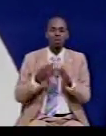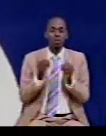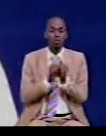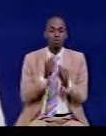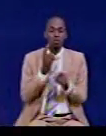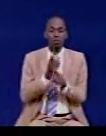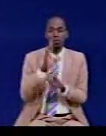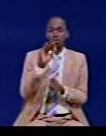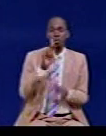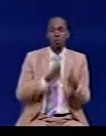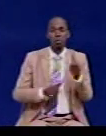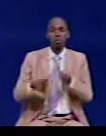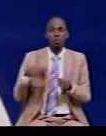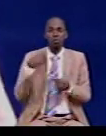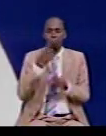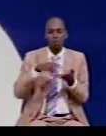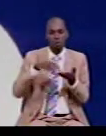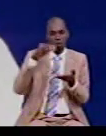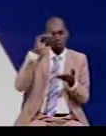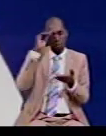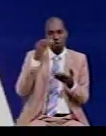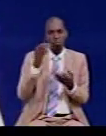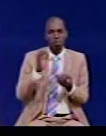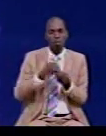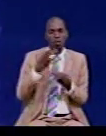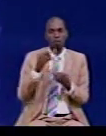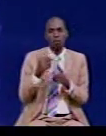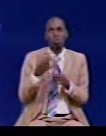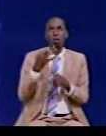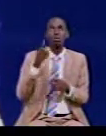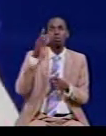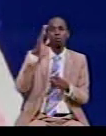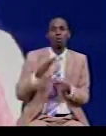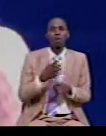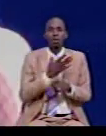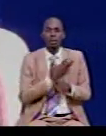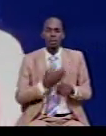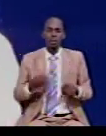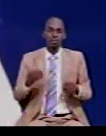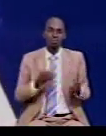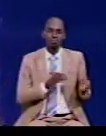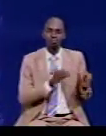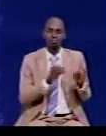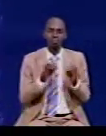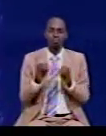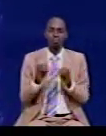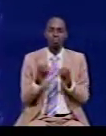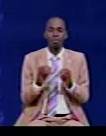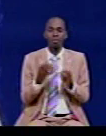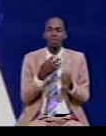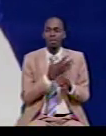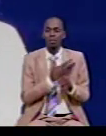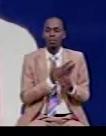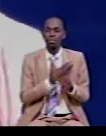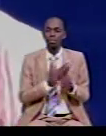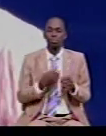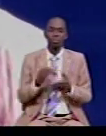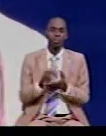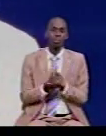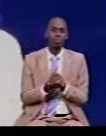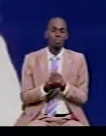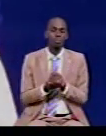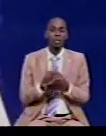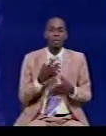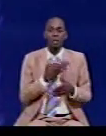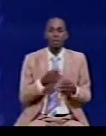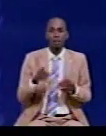in emptiness into adulthood when sin carved the ankles of their souls and they live in iniquity as in holes.